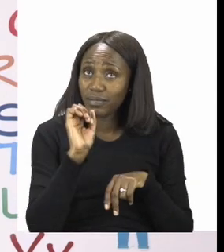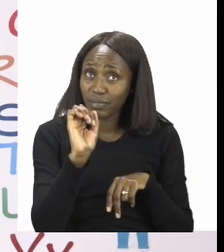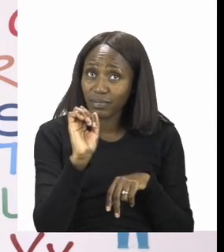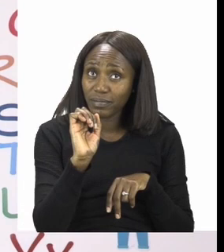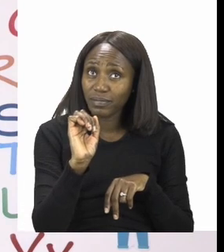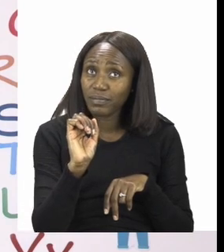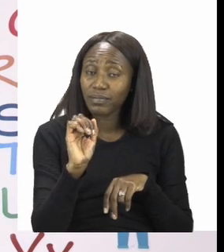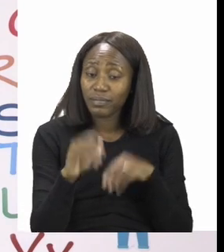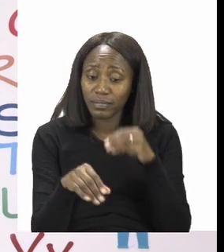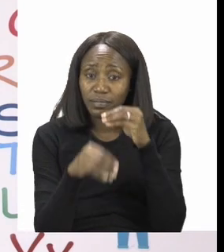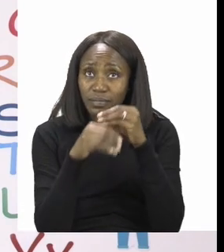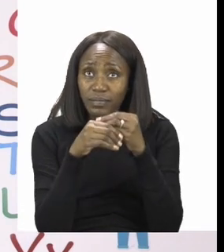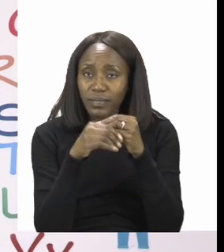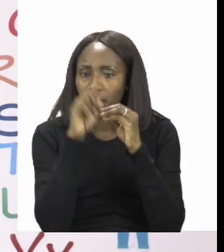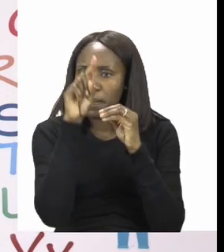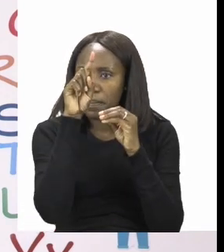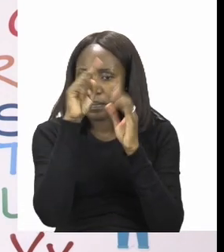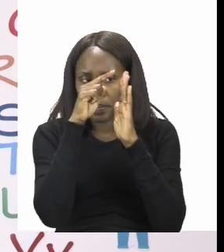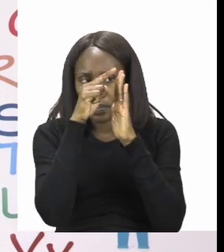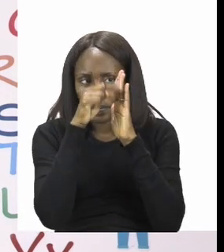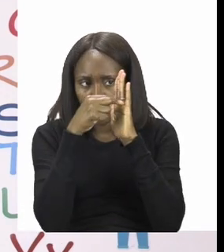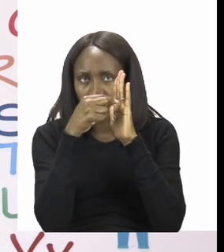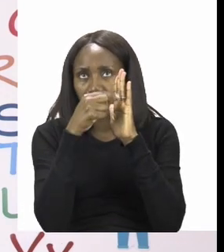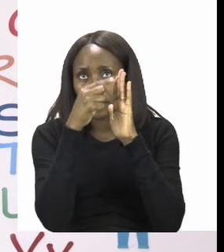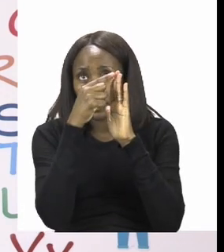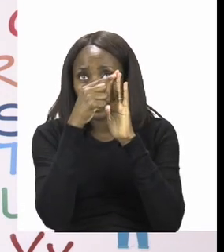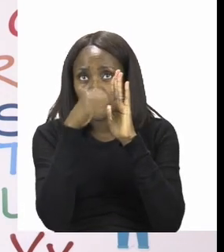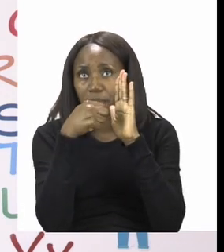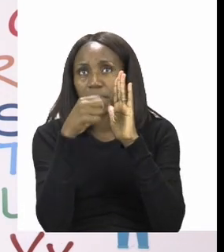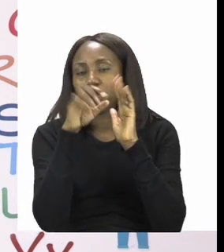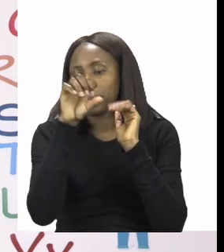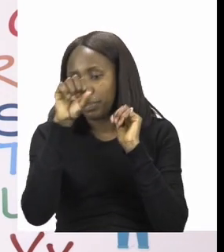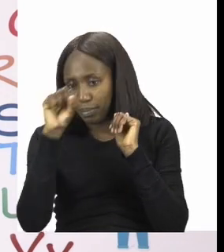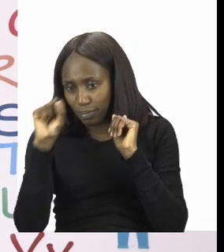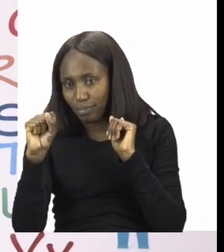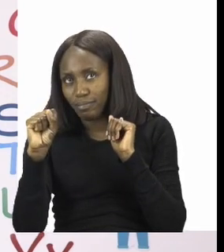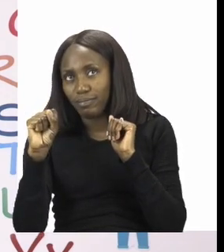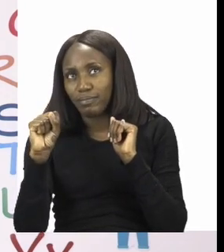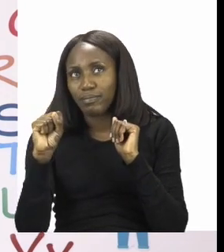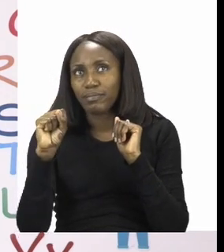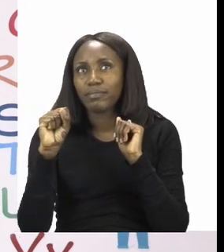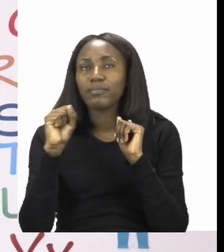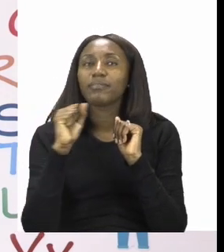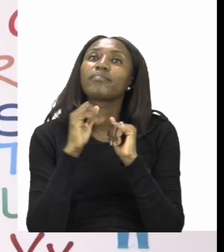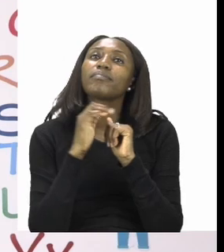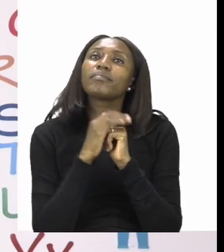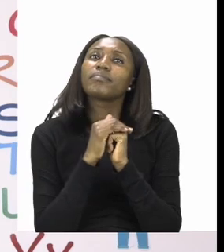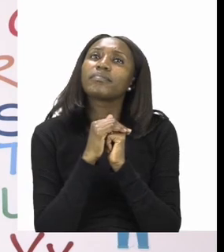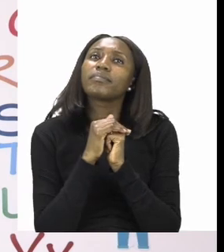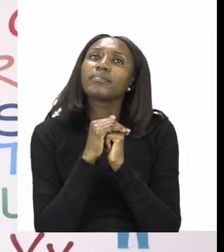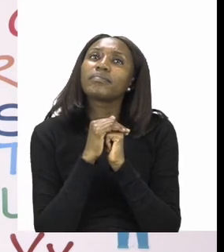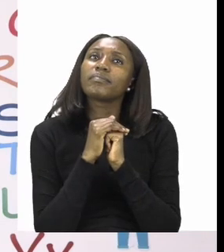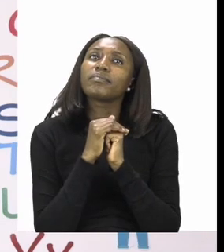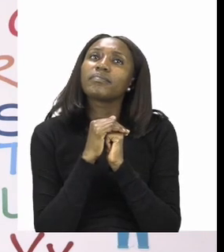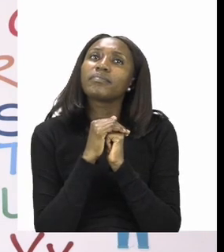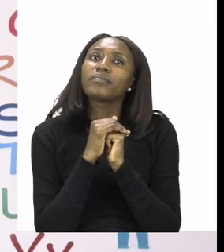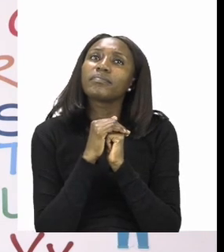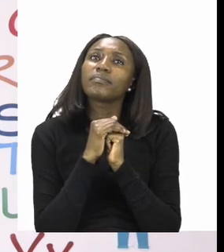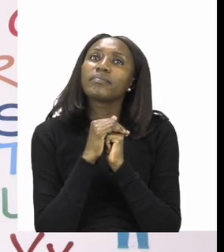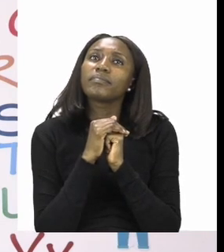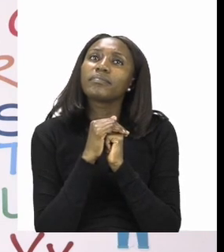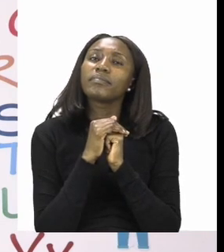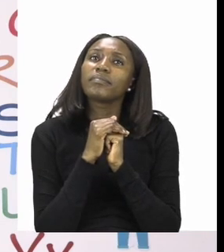to add our apostrophe and our S behind Liam's